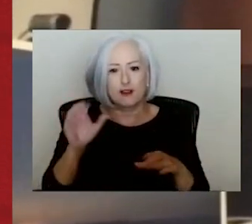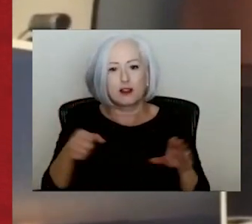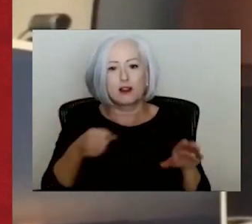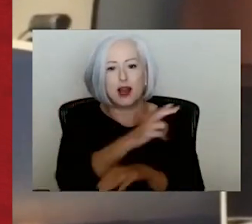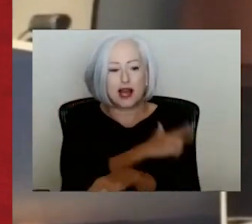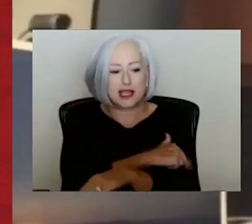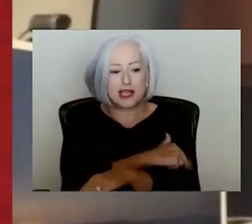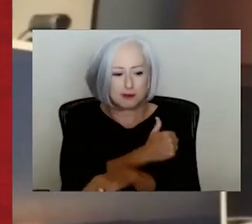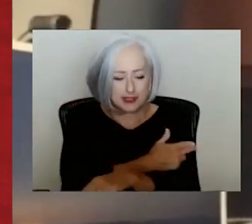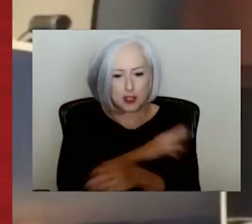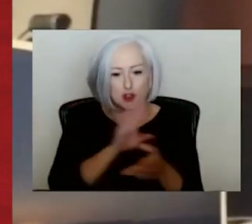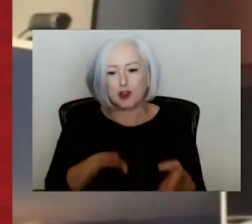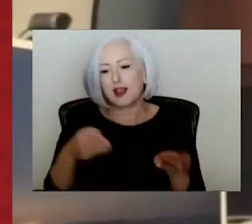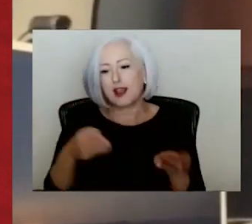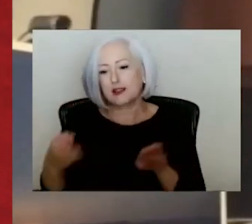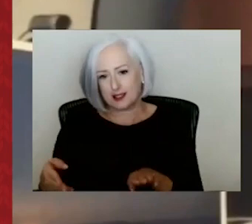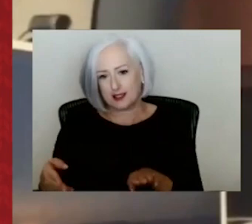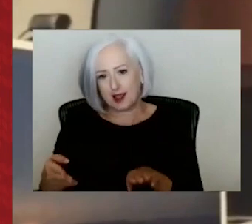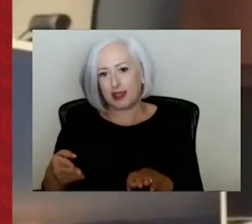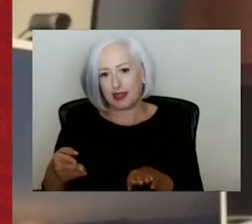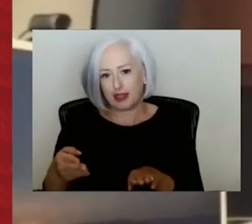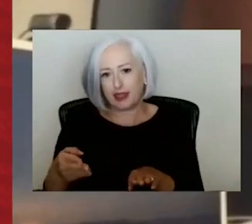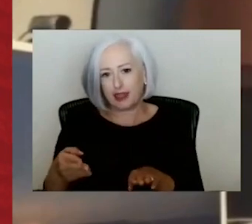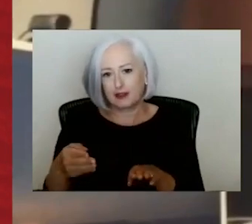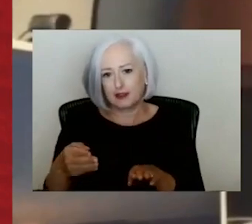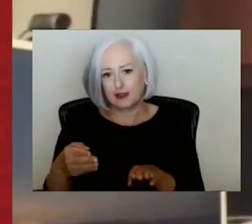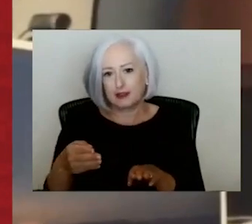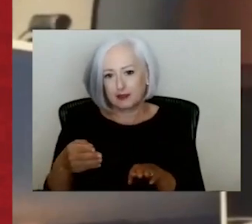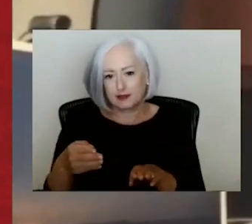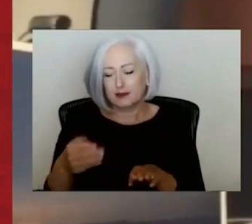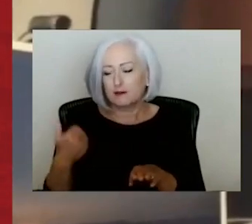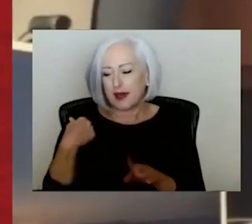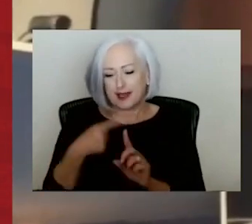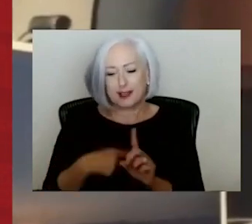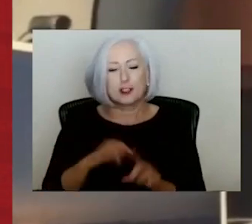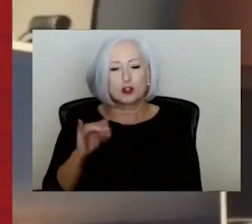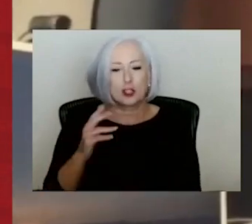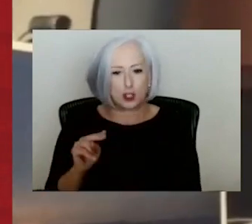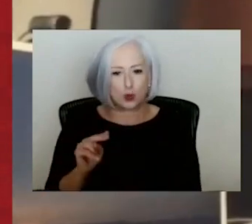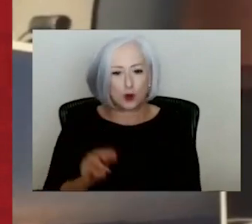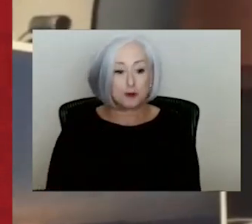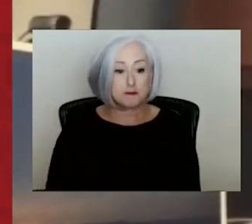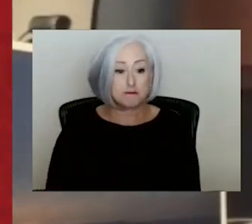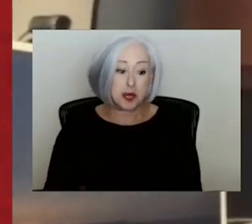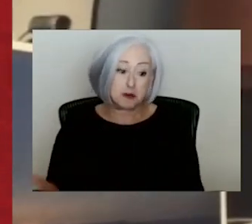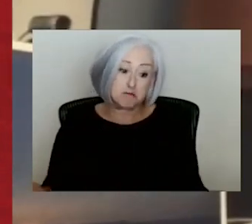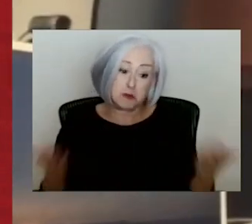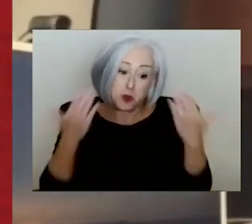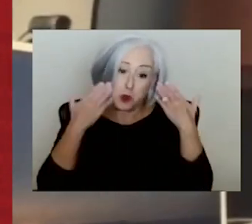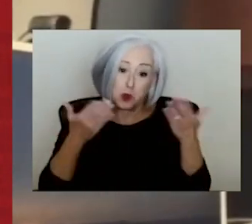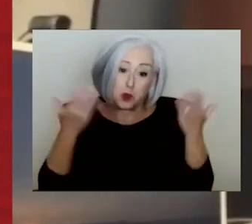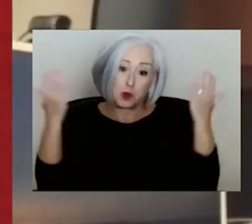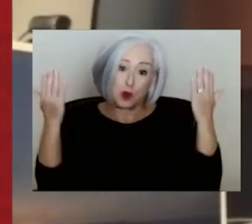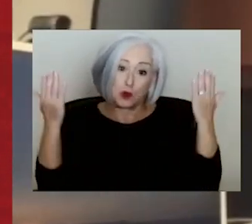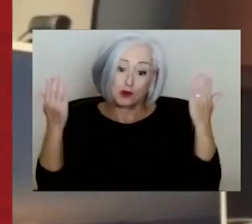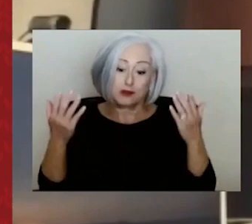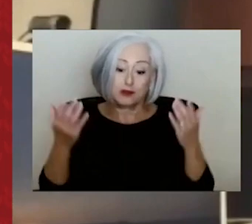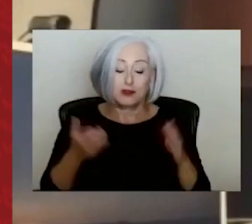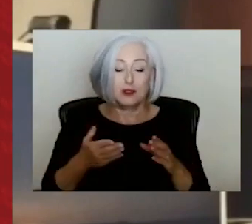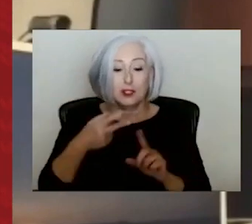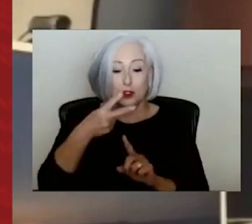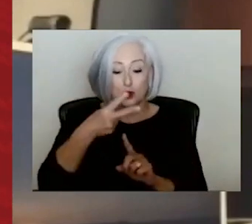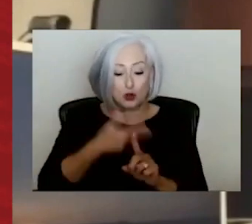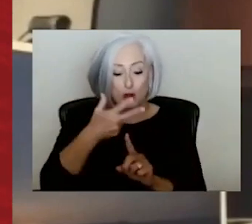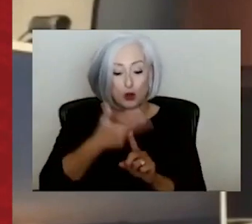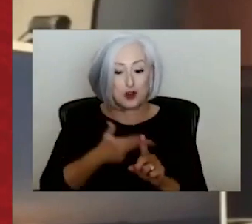and deaths that we saw in January. But, nobody really knows. Beyond 2 to 3 months, it's going to be really hard